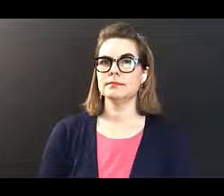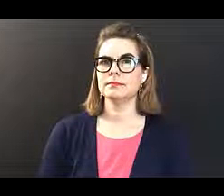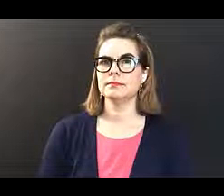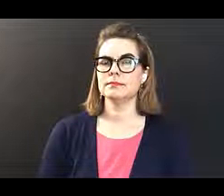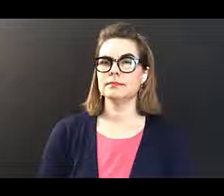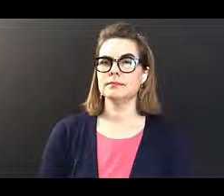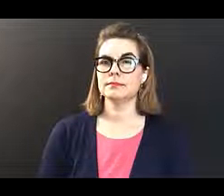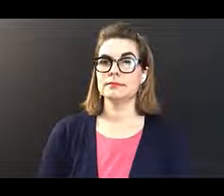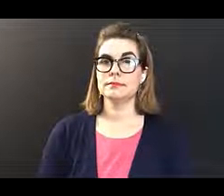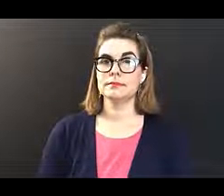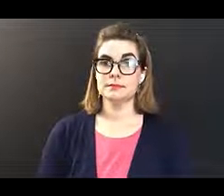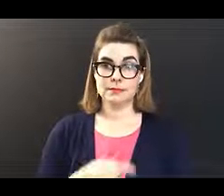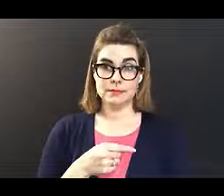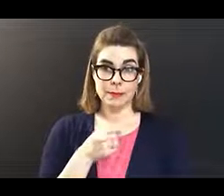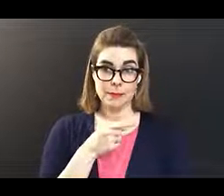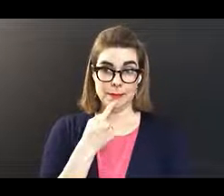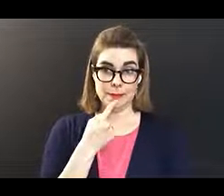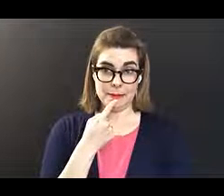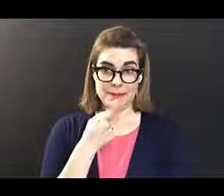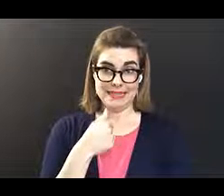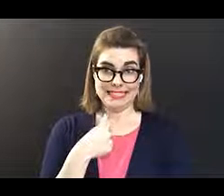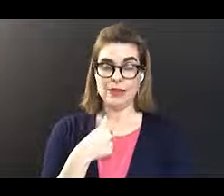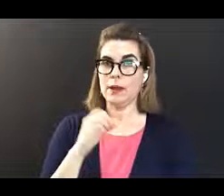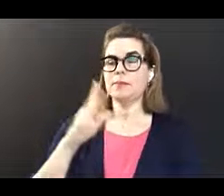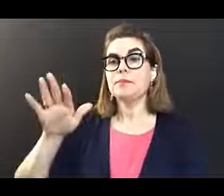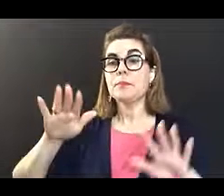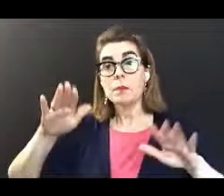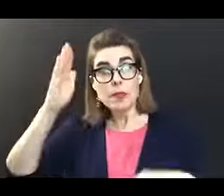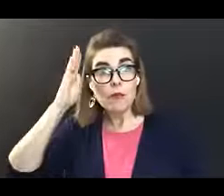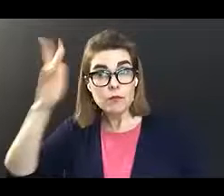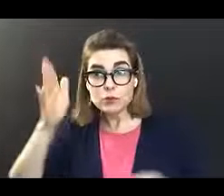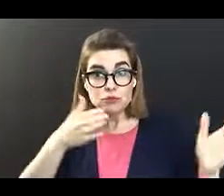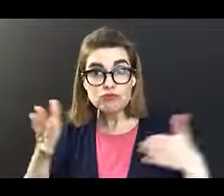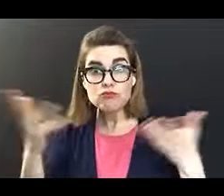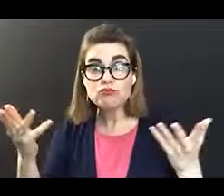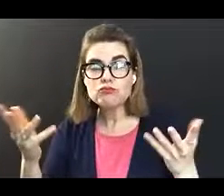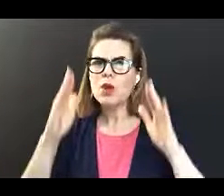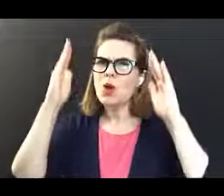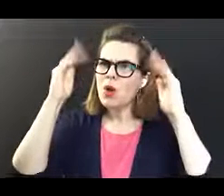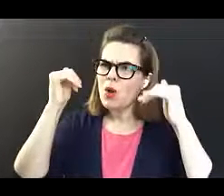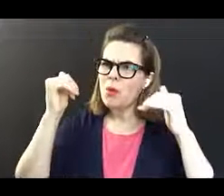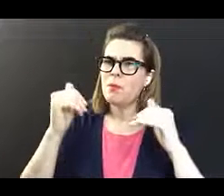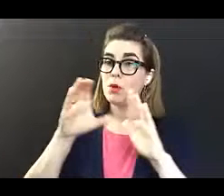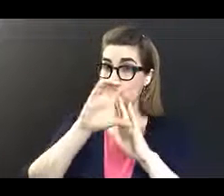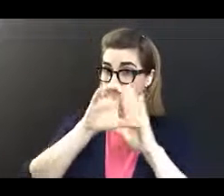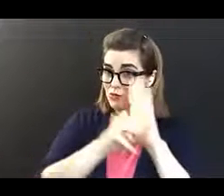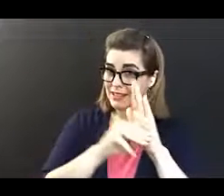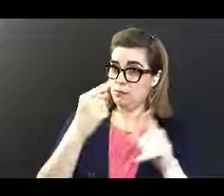Am I doing future plans too? Okay. For our future plans, we hope to incorporate mental health into the curriculum.